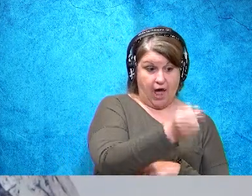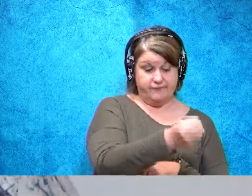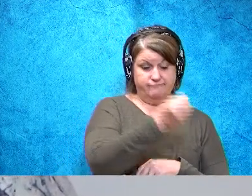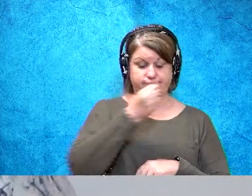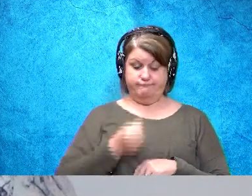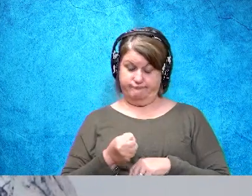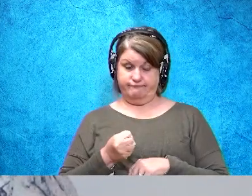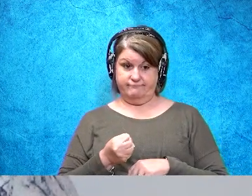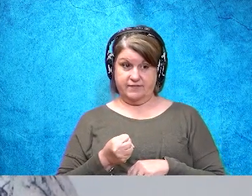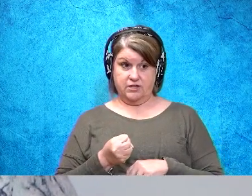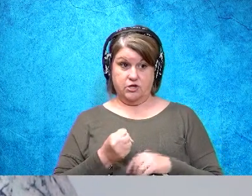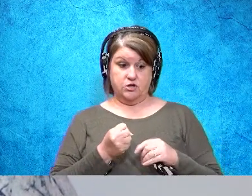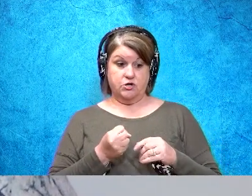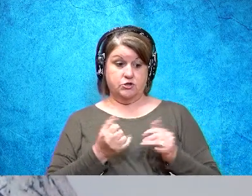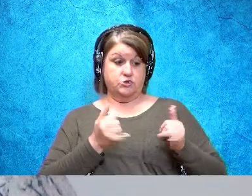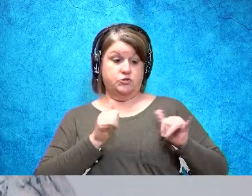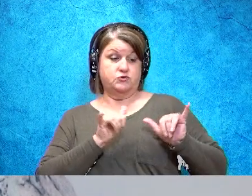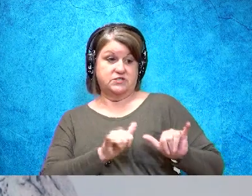2 rods.